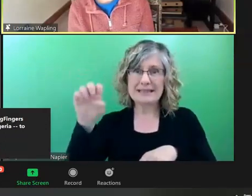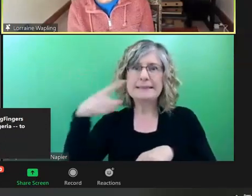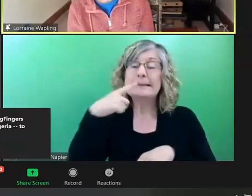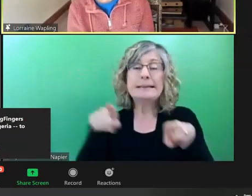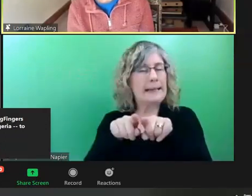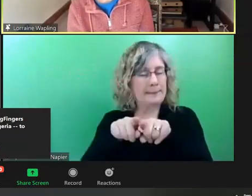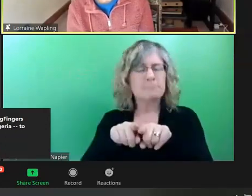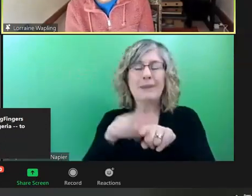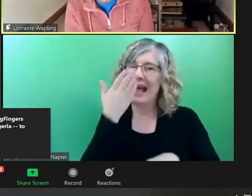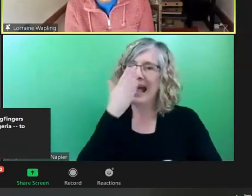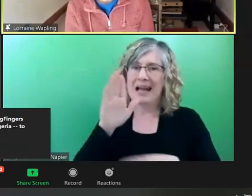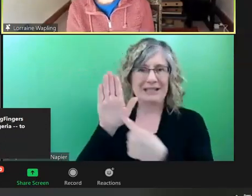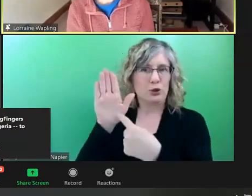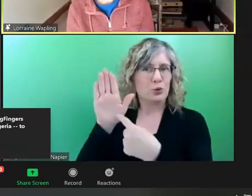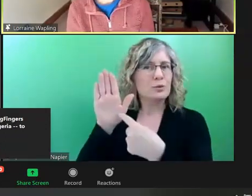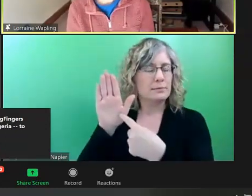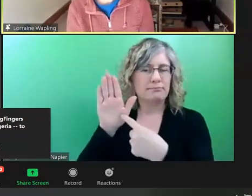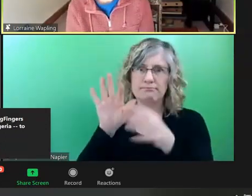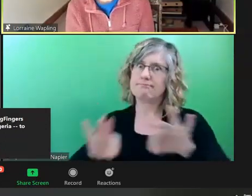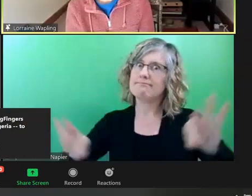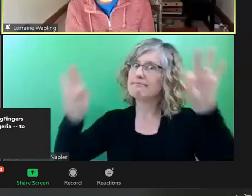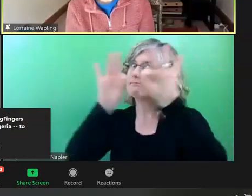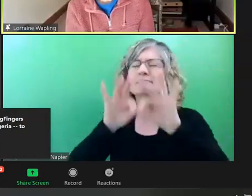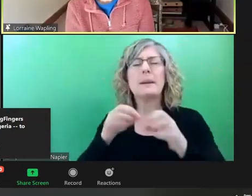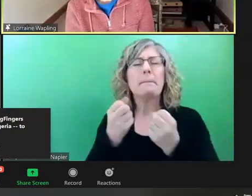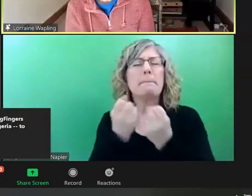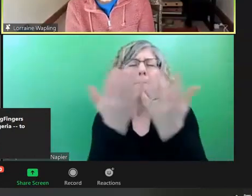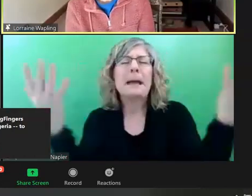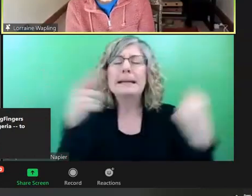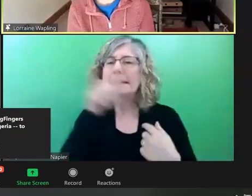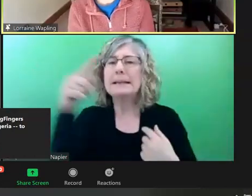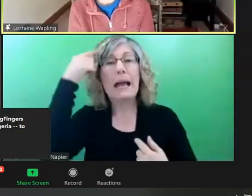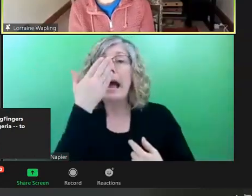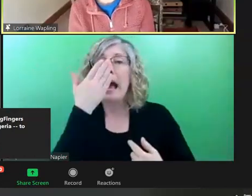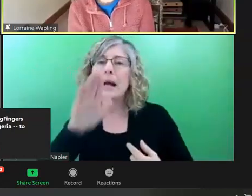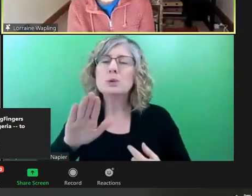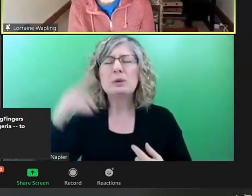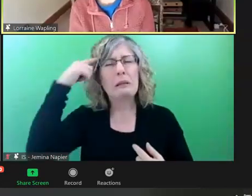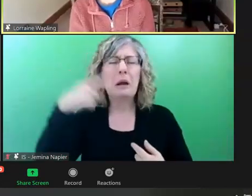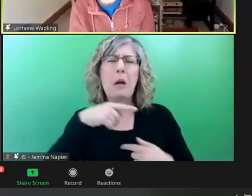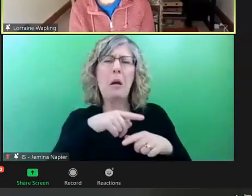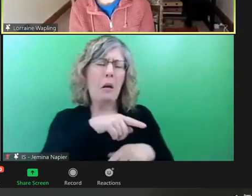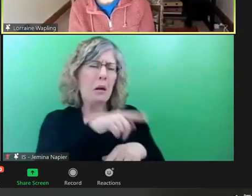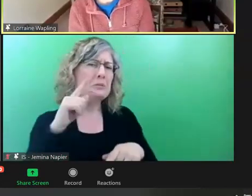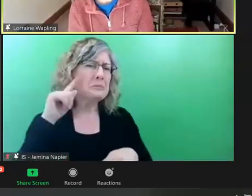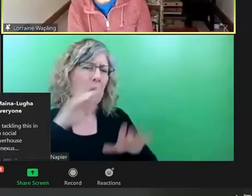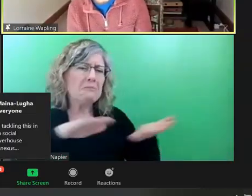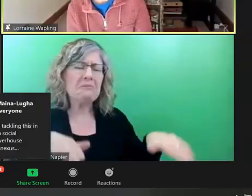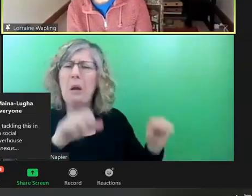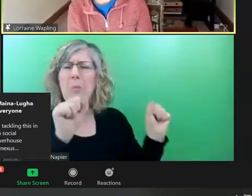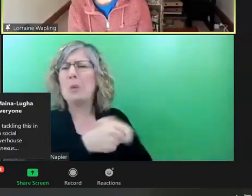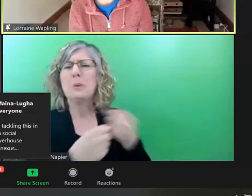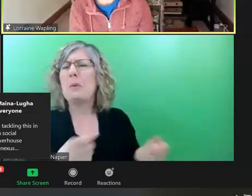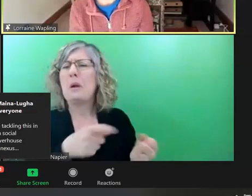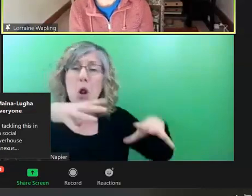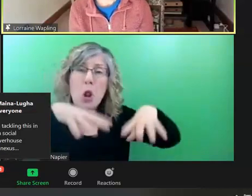children, you know, they can't learn, or that, you know, there's not much point in investing in that education because, you know, they're not going to be independent,